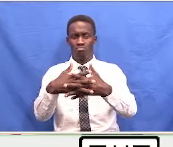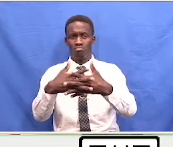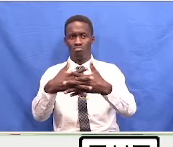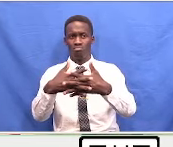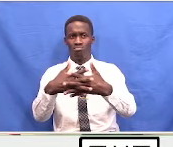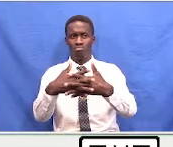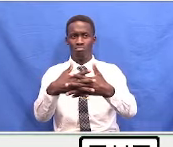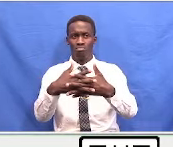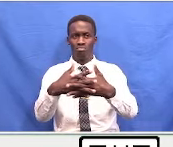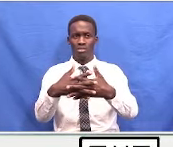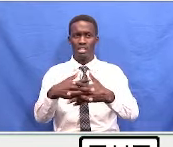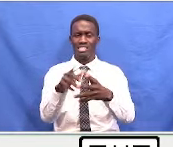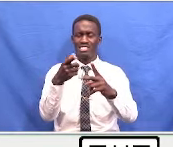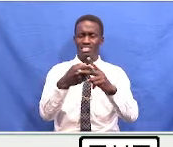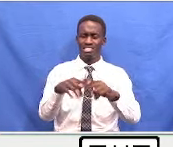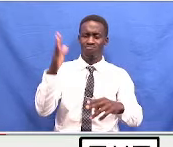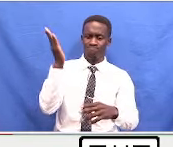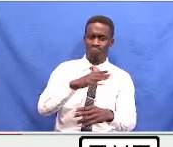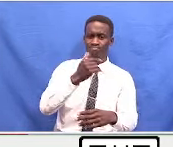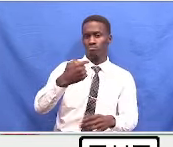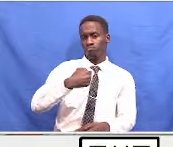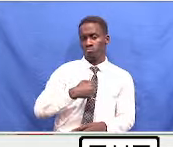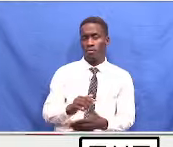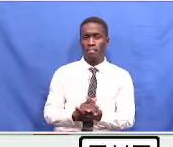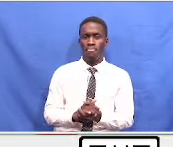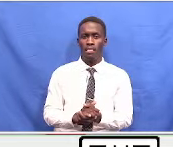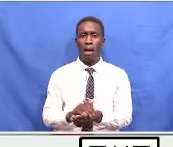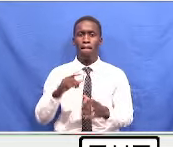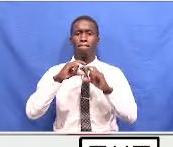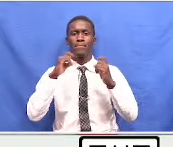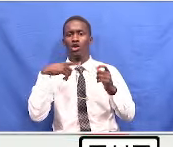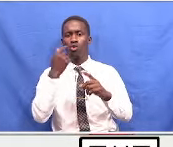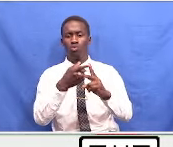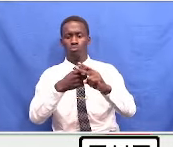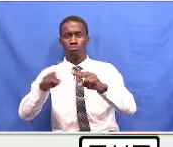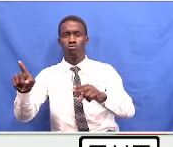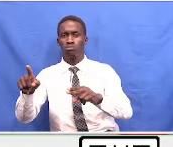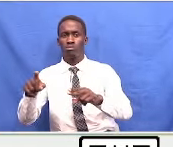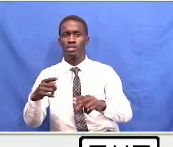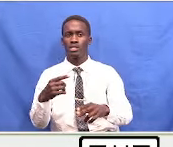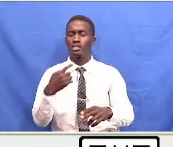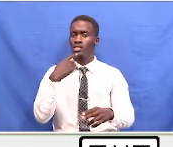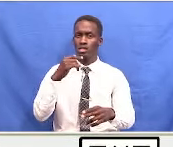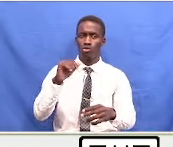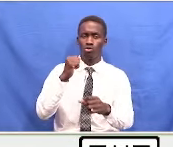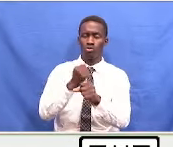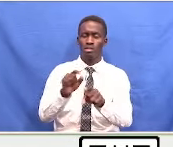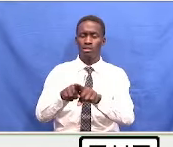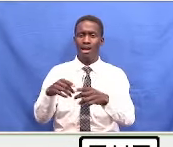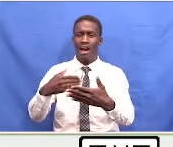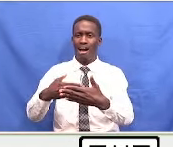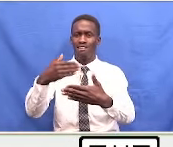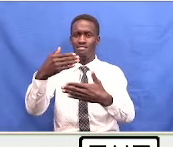he came attacking me. Njau, who has since gone into hiding, is said to have committed the heinous crime following a dispute